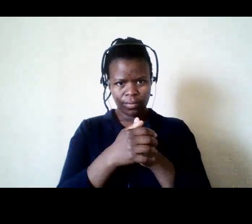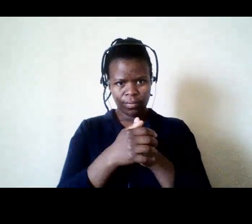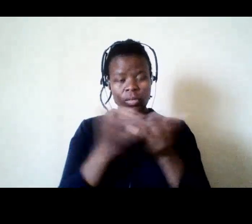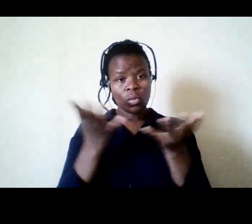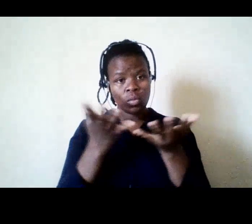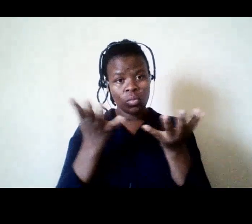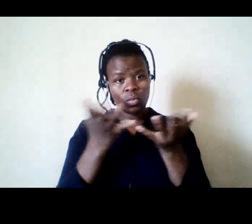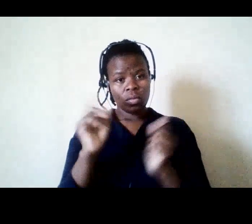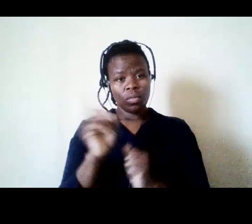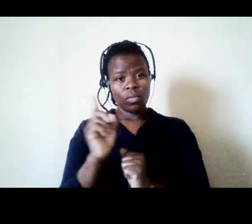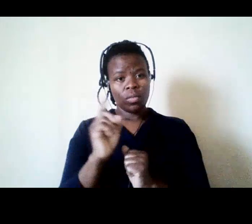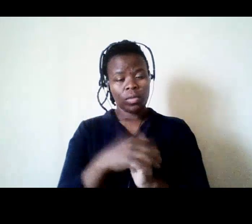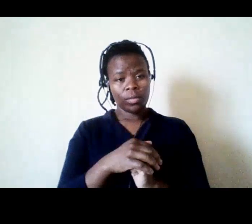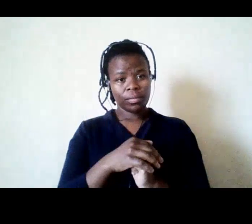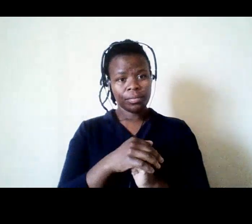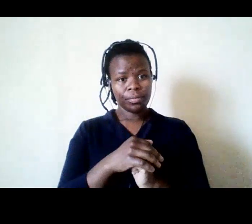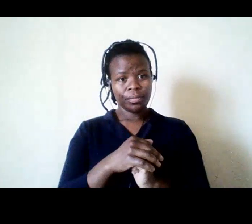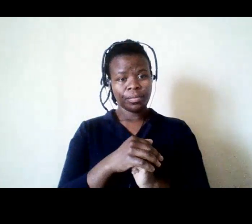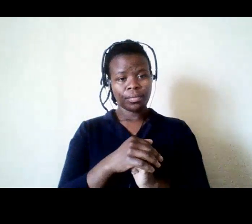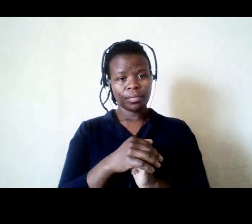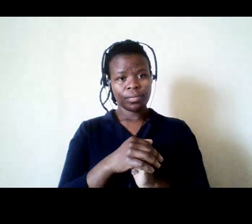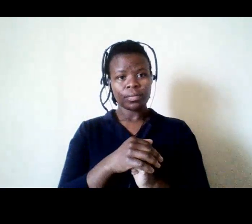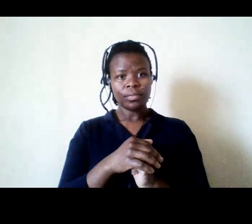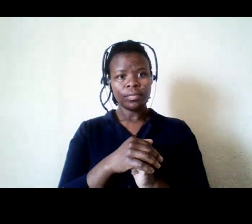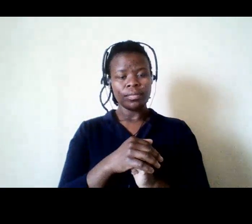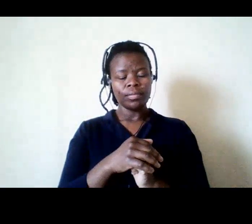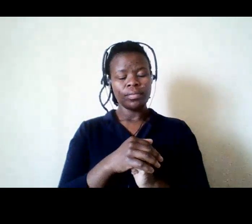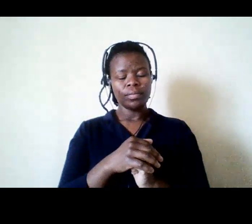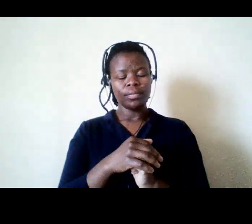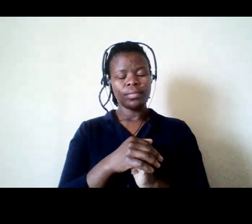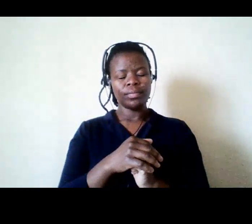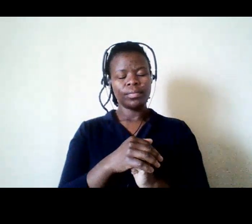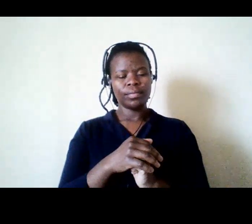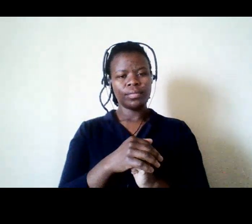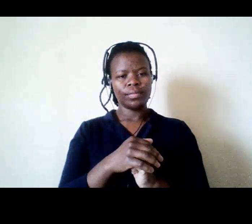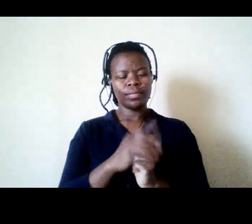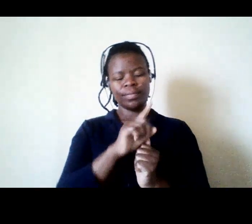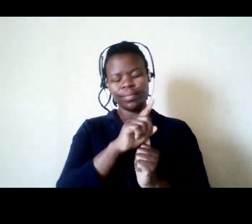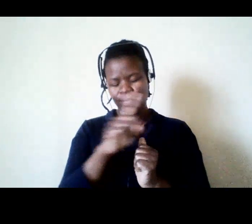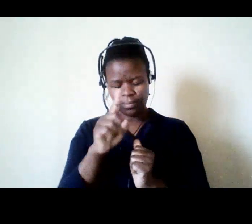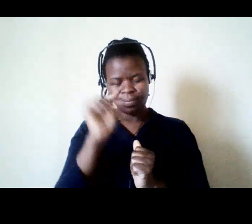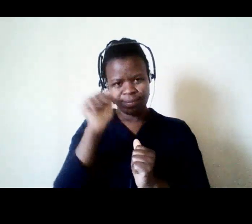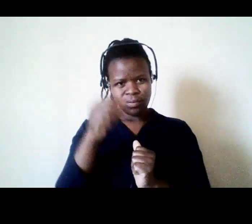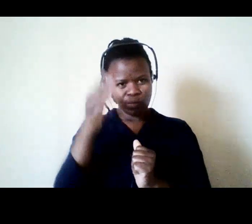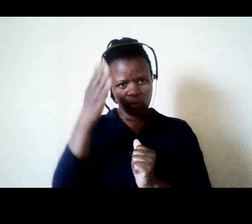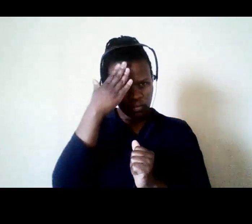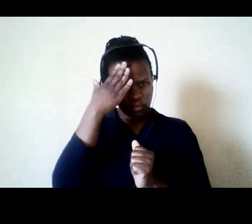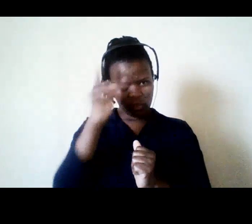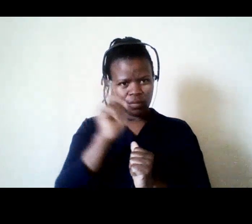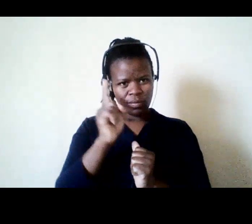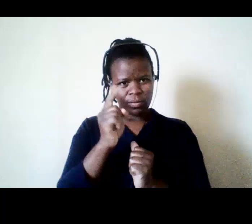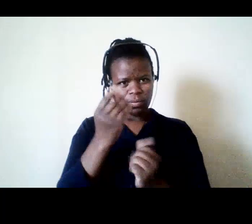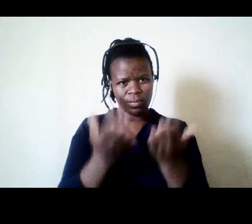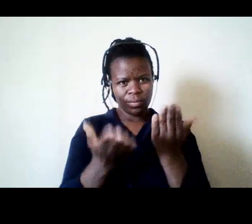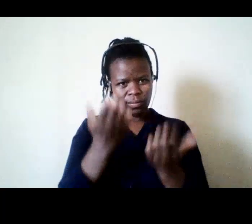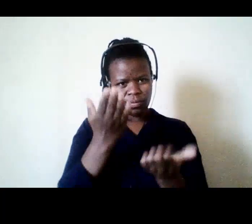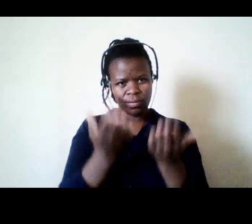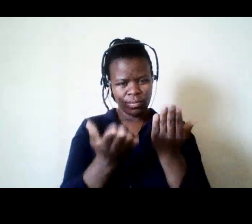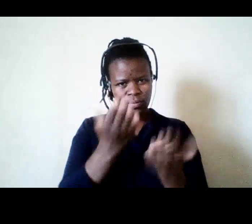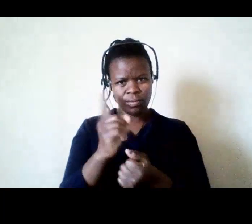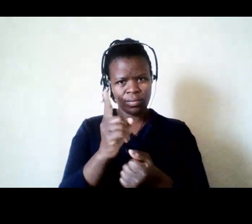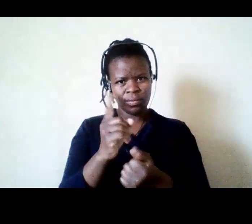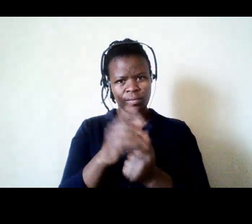it got imposed, but I do know that it's almost for the two ladies here in Langa.